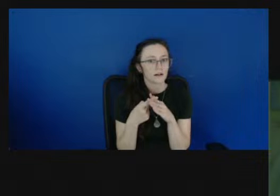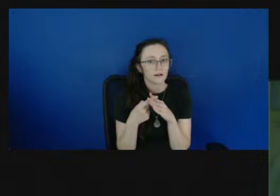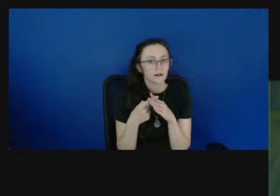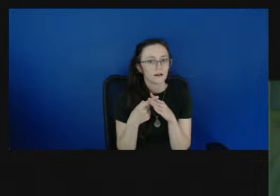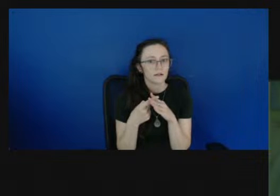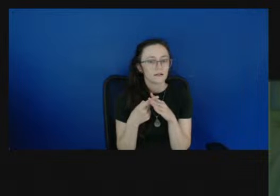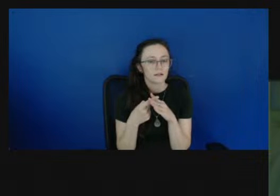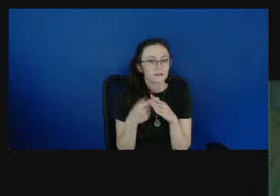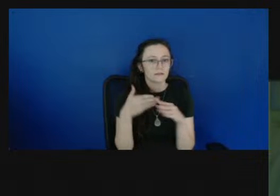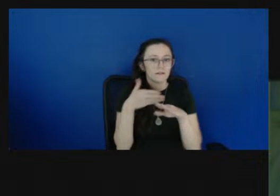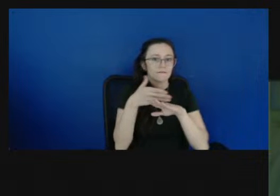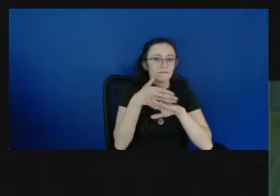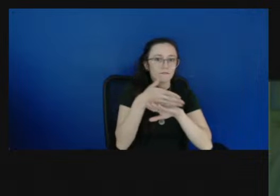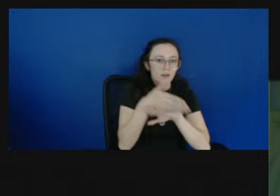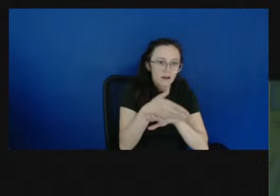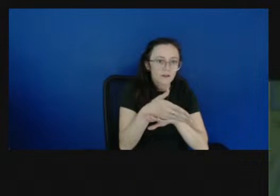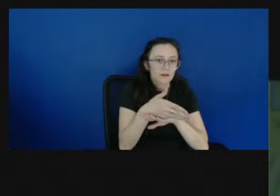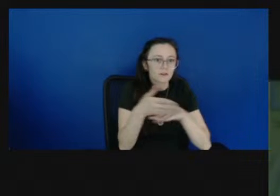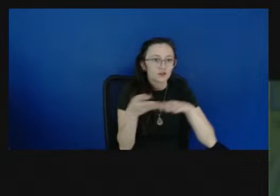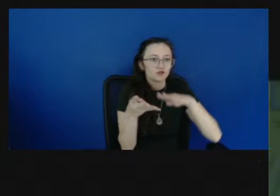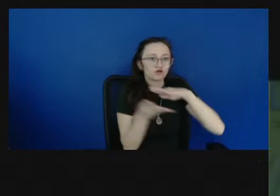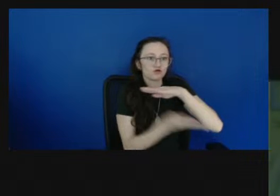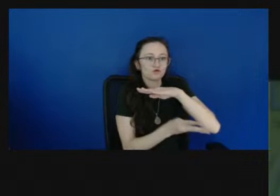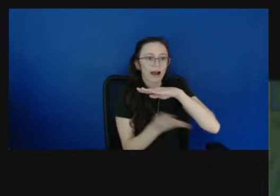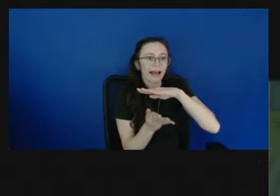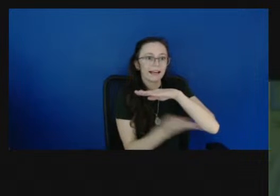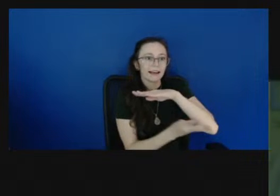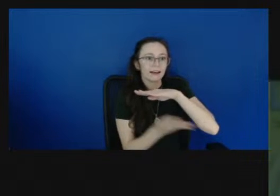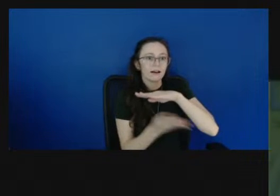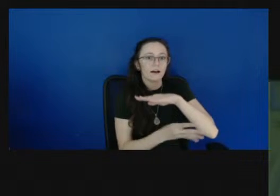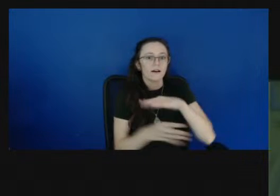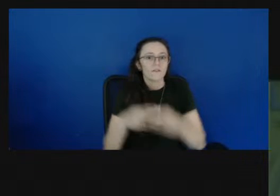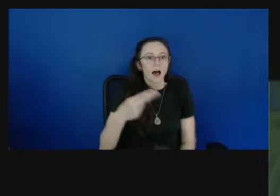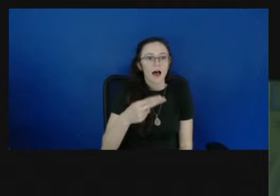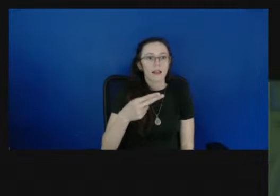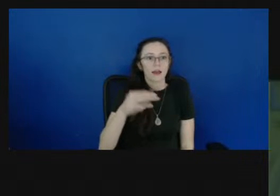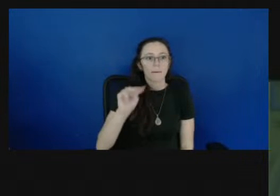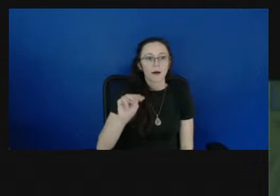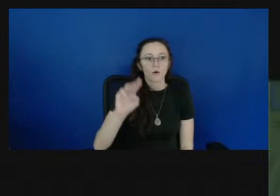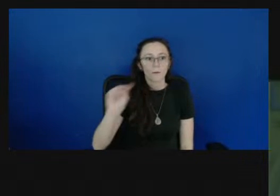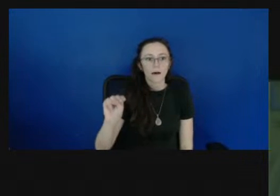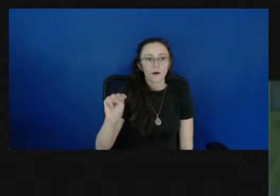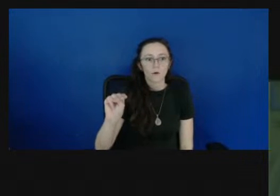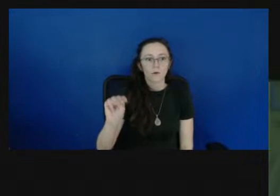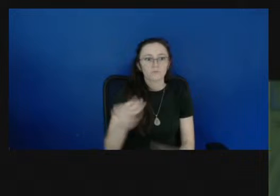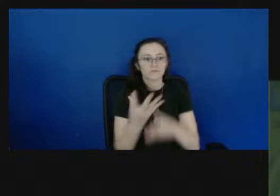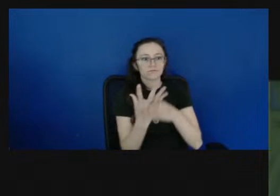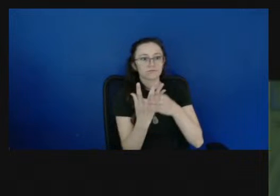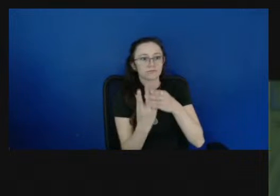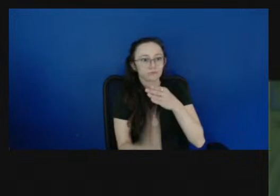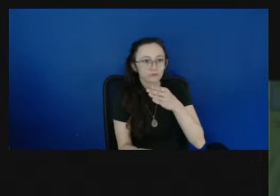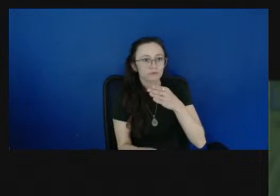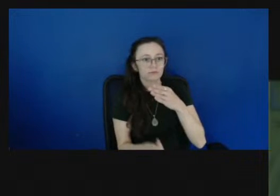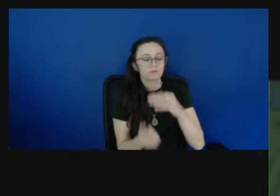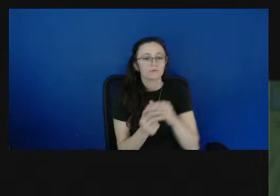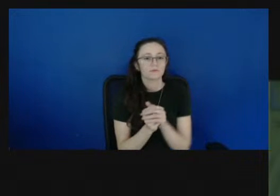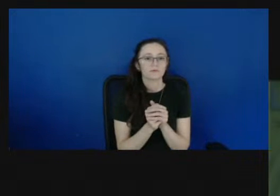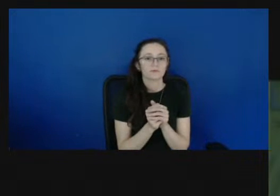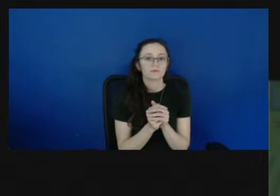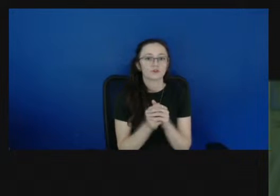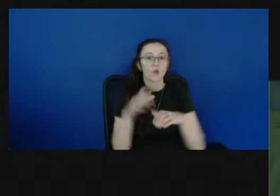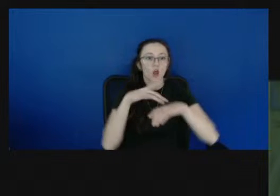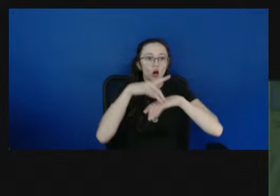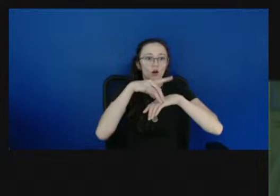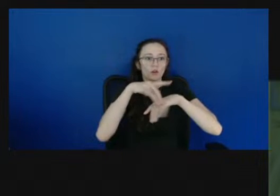following the draining of Halemaumau, and everybody has accepted the concept, including myself, that the earthquakes,